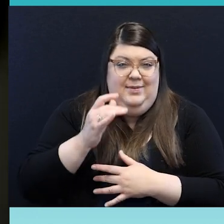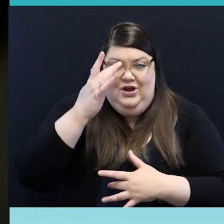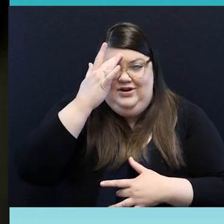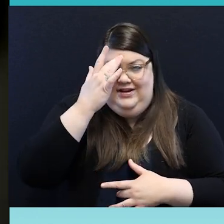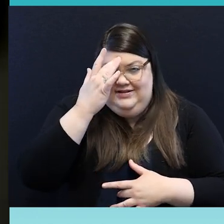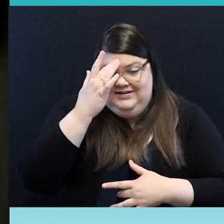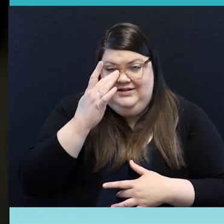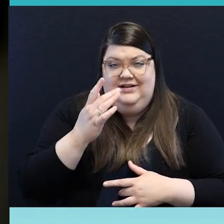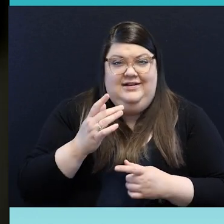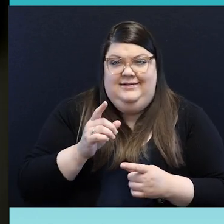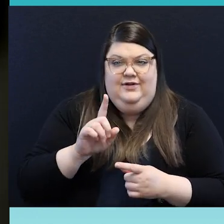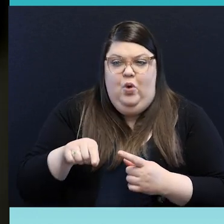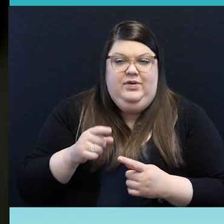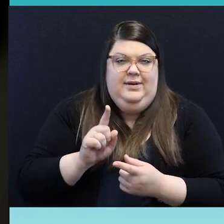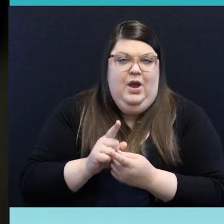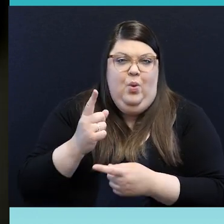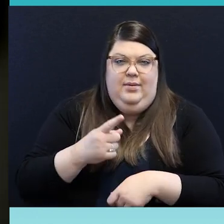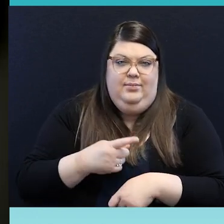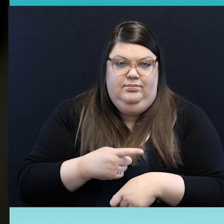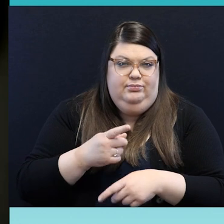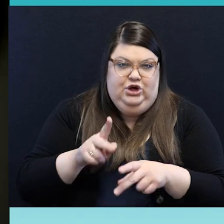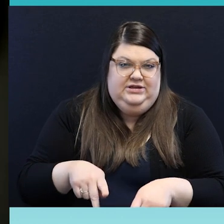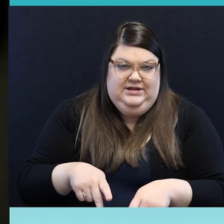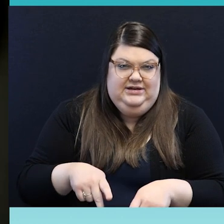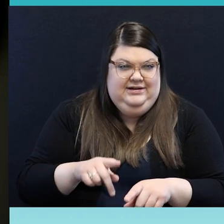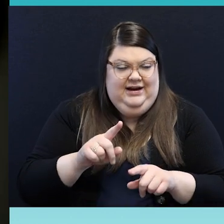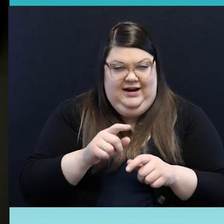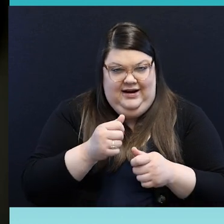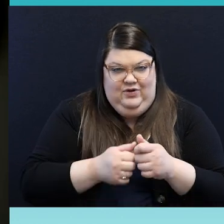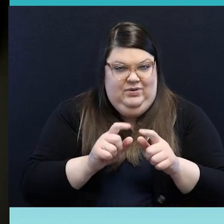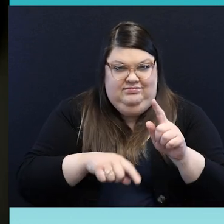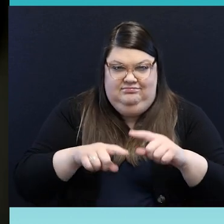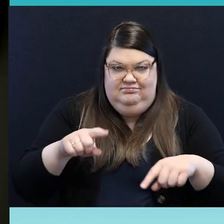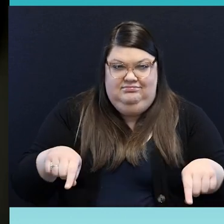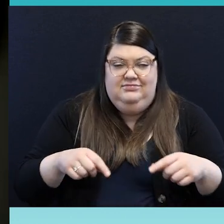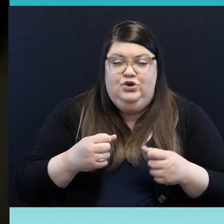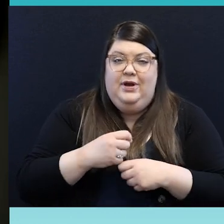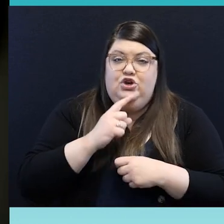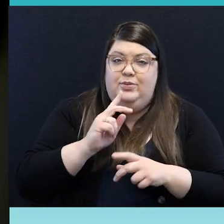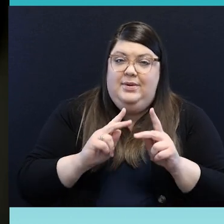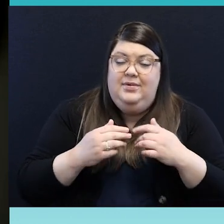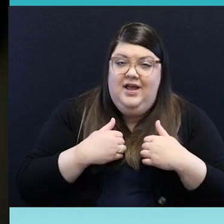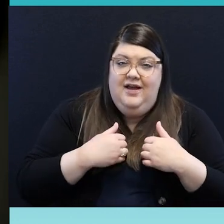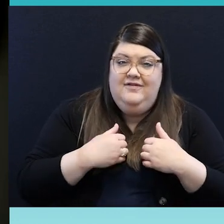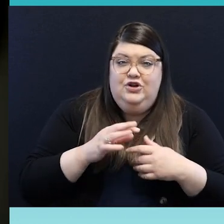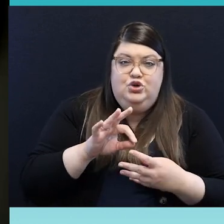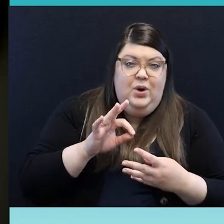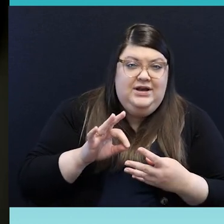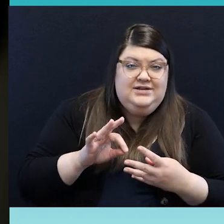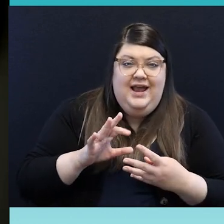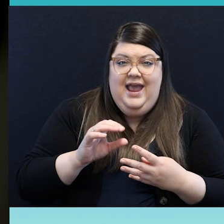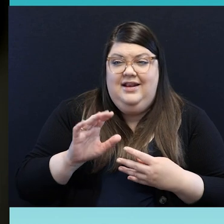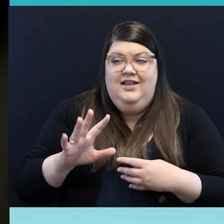met one person. And so the idea of ensuring that people have choice, people have a voice in whatever way